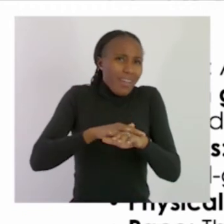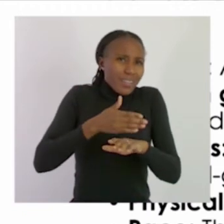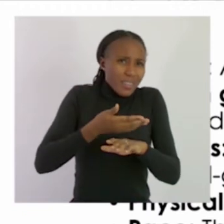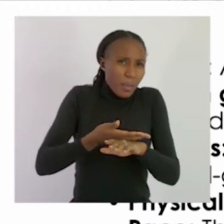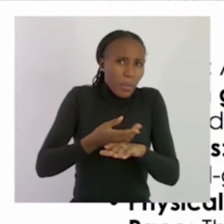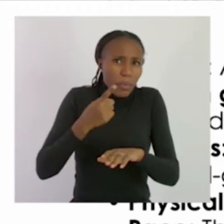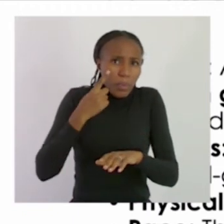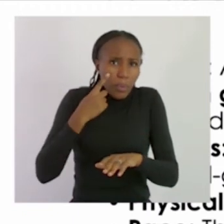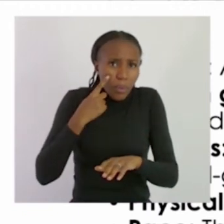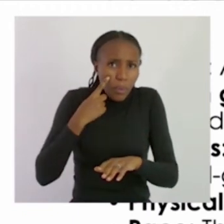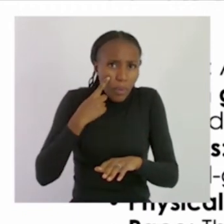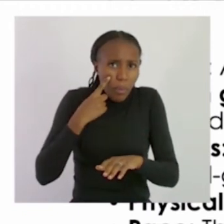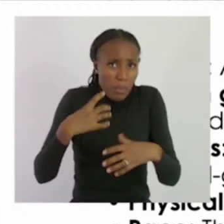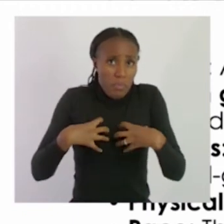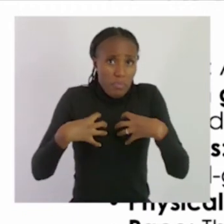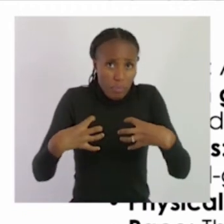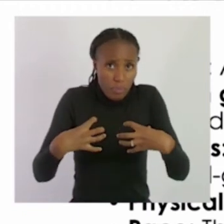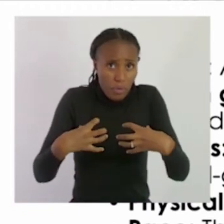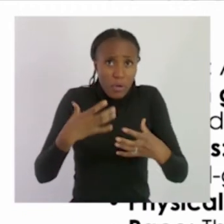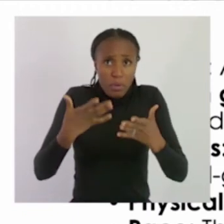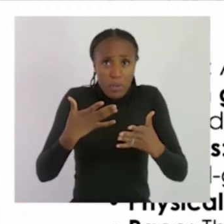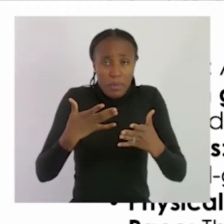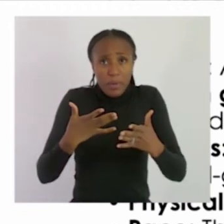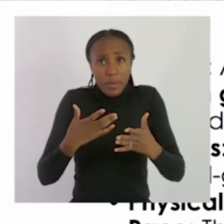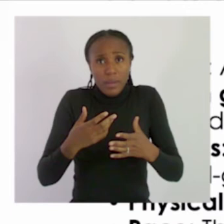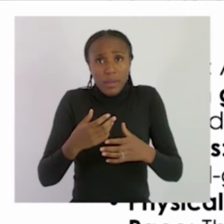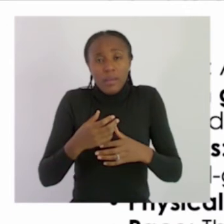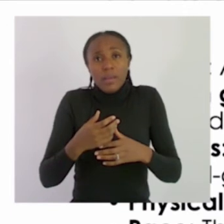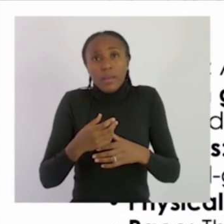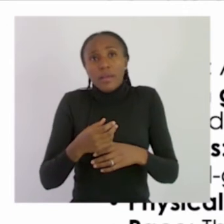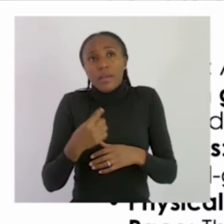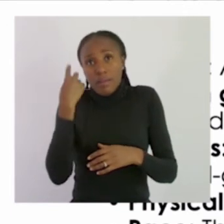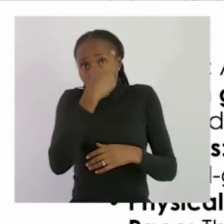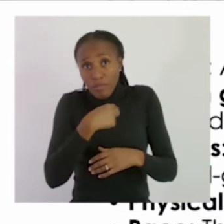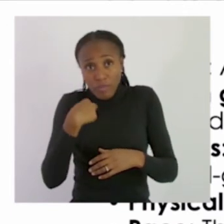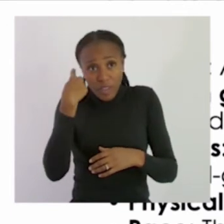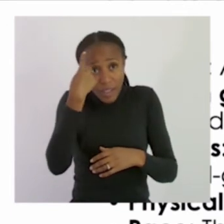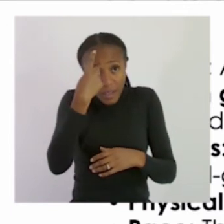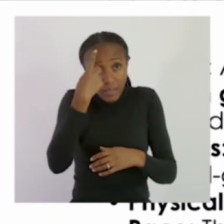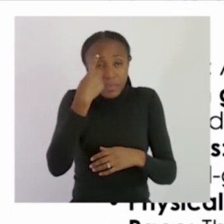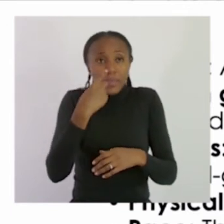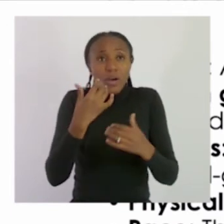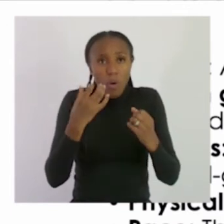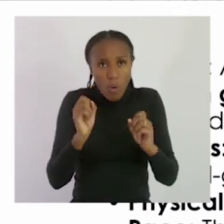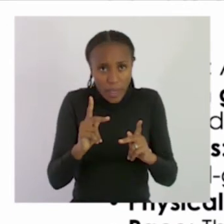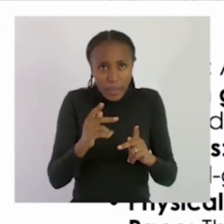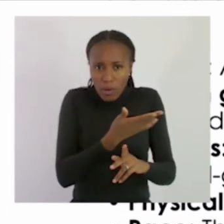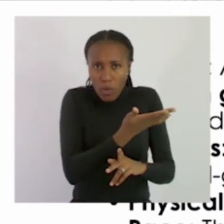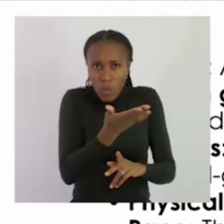seen or can be identified on your body. We look at the pace. The pace is the speed at which